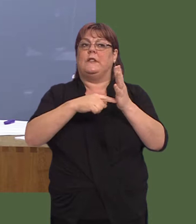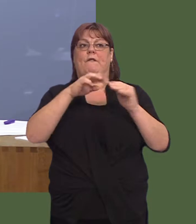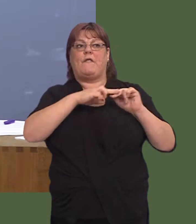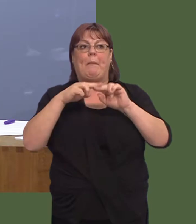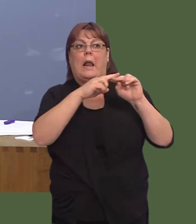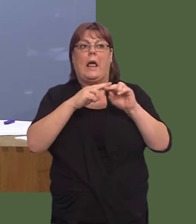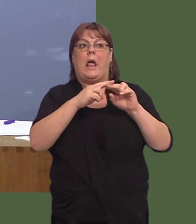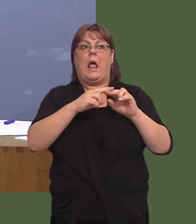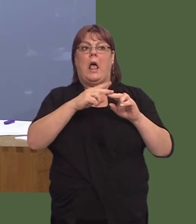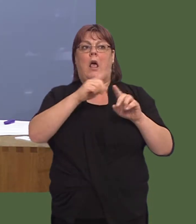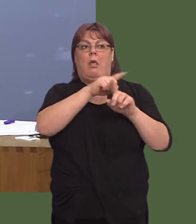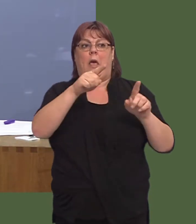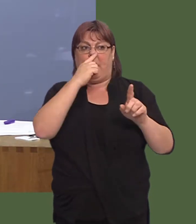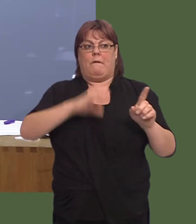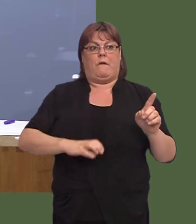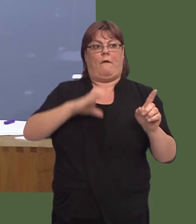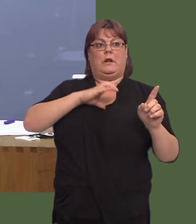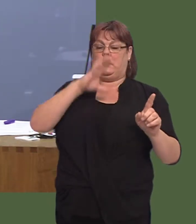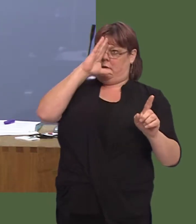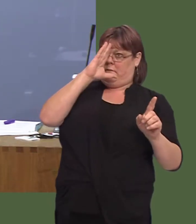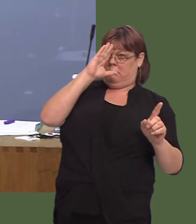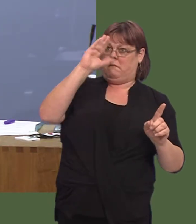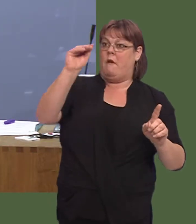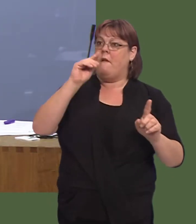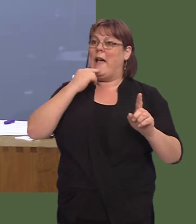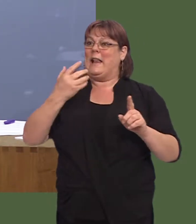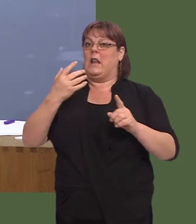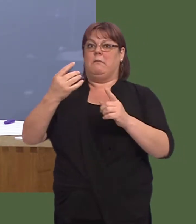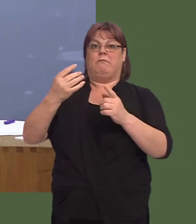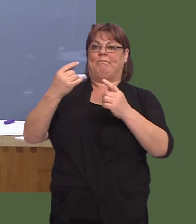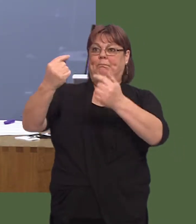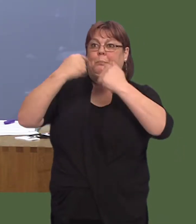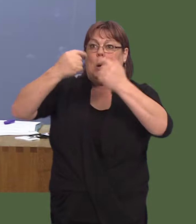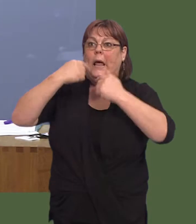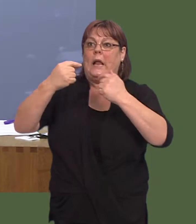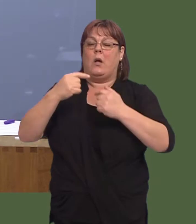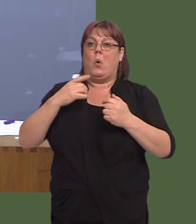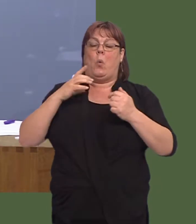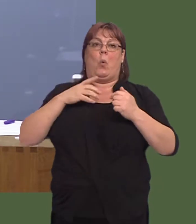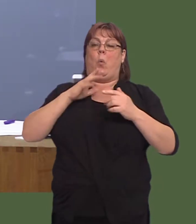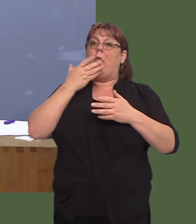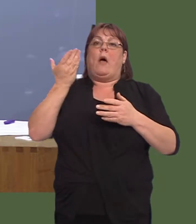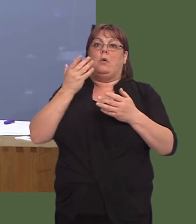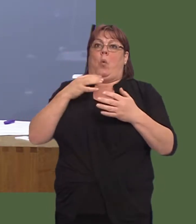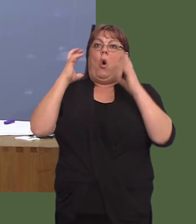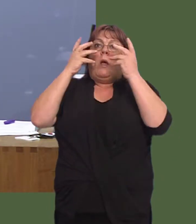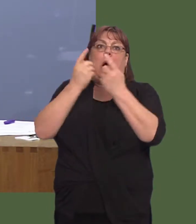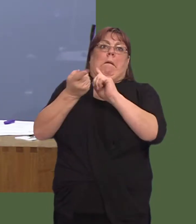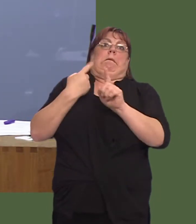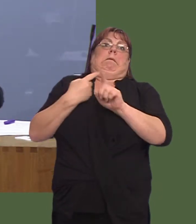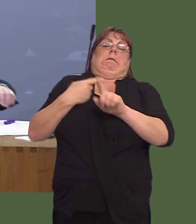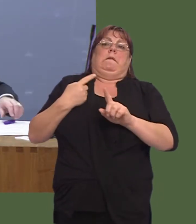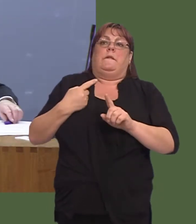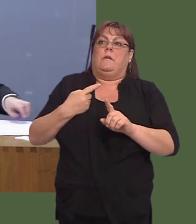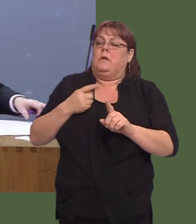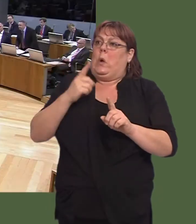reprisals, and that the collective responsibility which usually binds members of the Welsh Government will be waived for the purposes of all of the investigations which